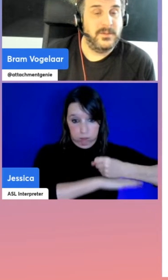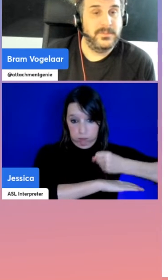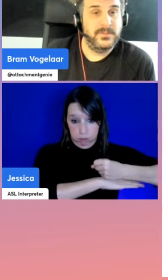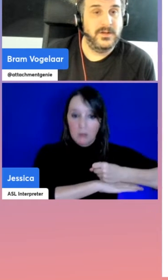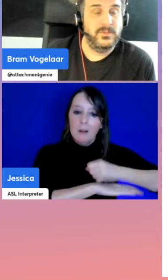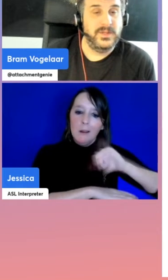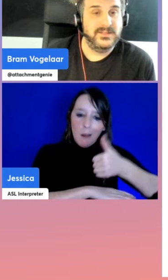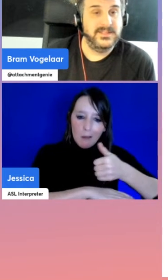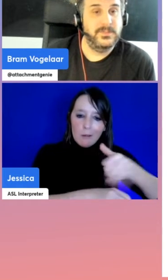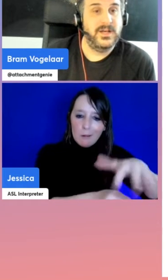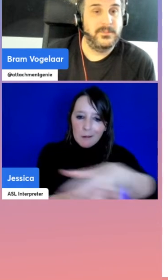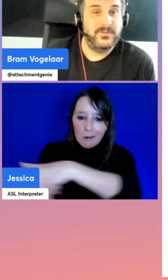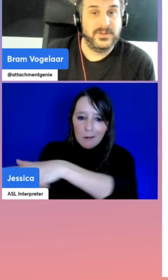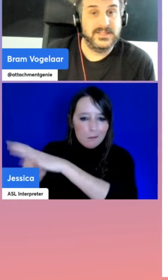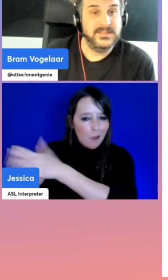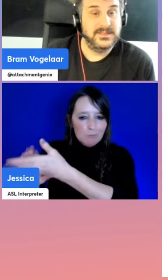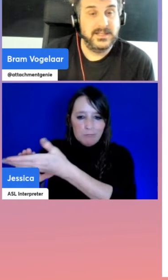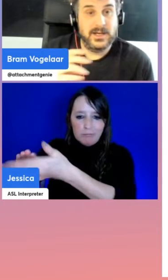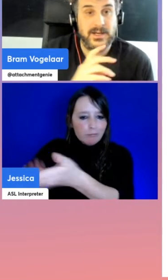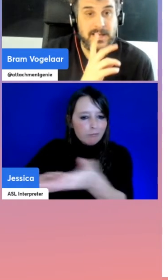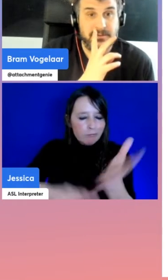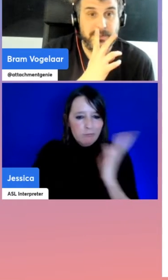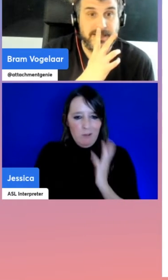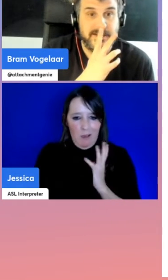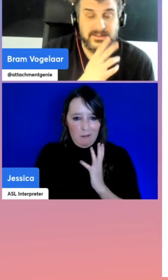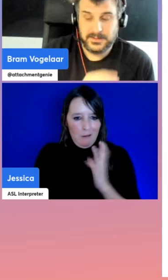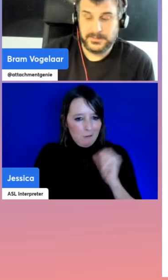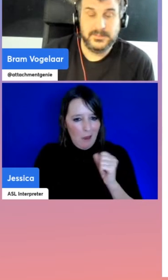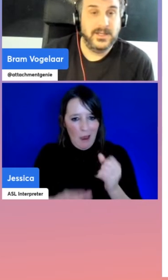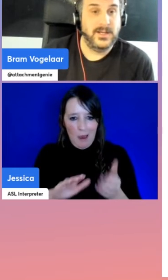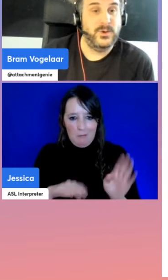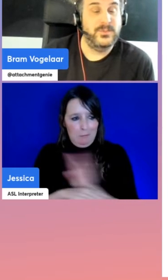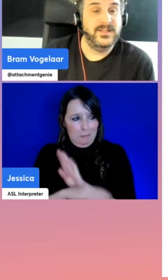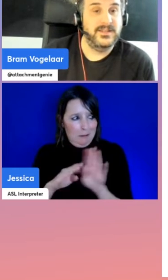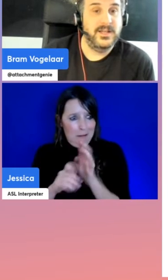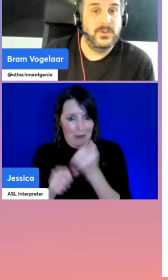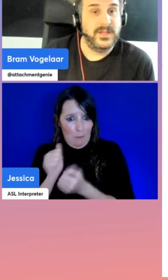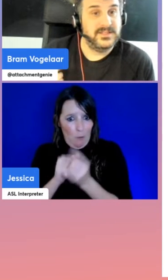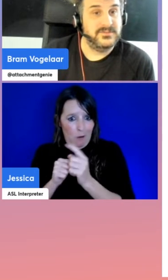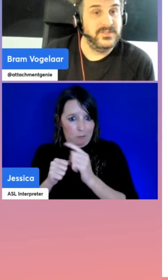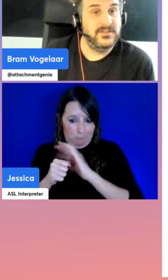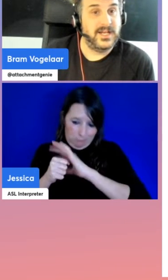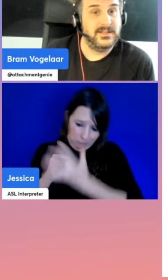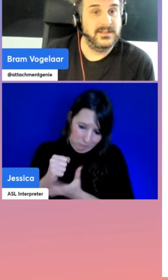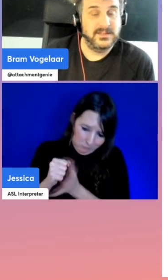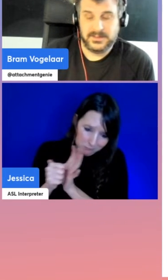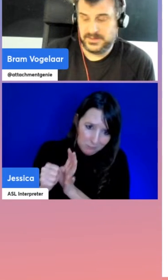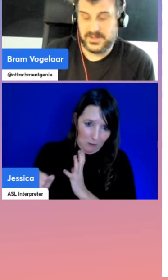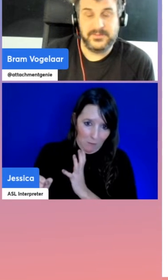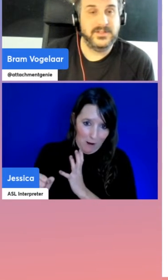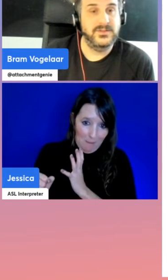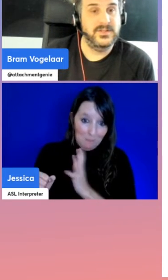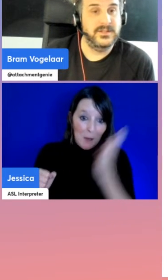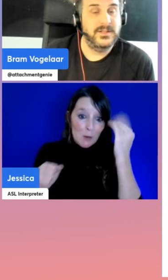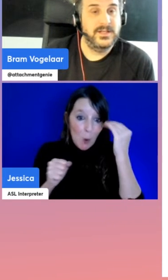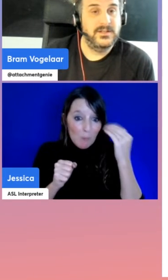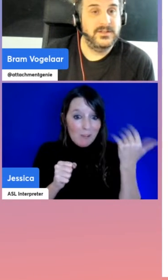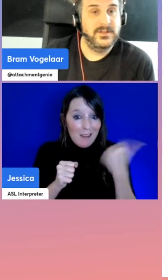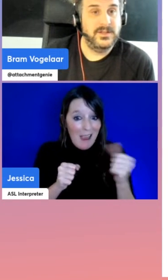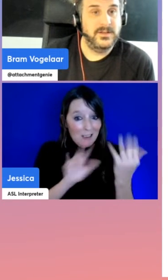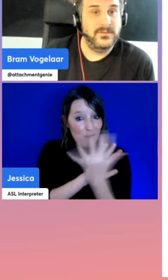still we can still be up for at least everybody else. And hopefully we can just redirect the traffic to